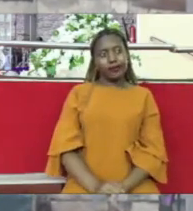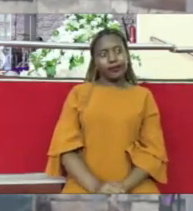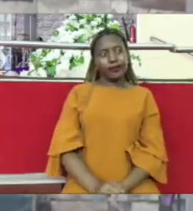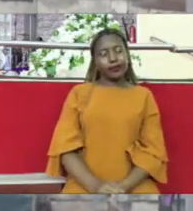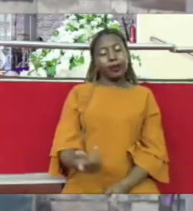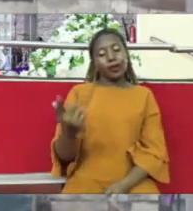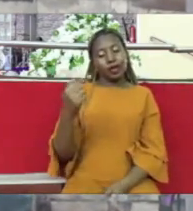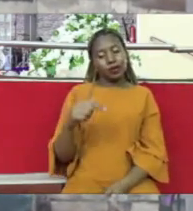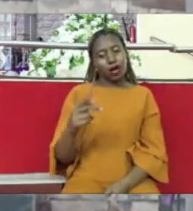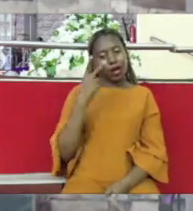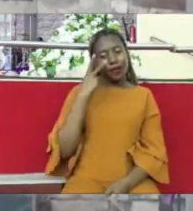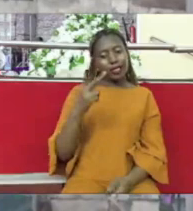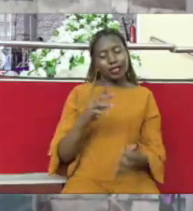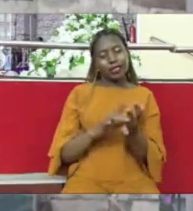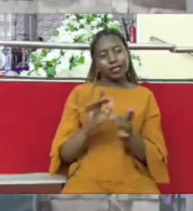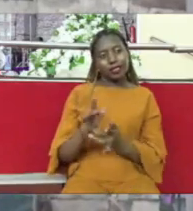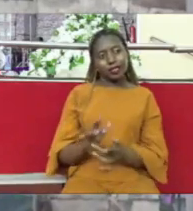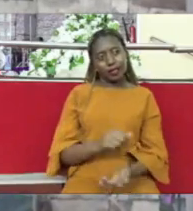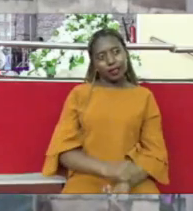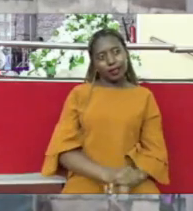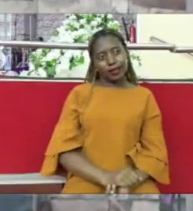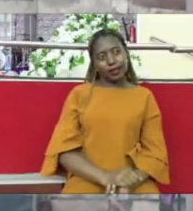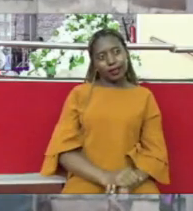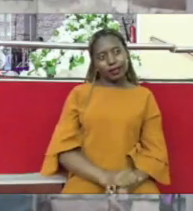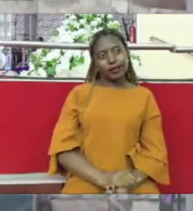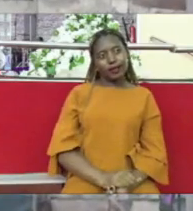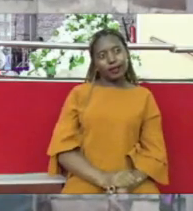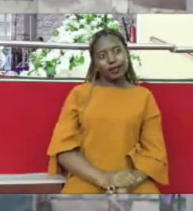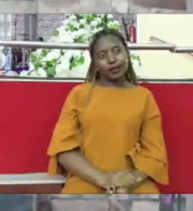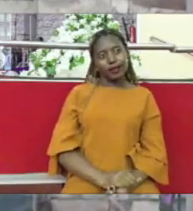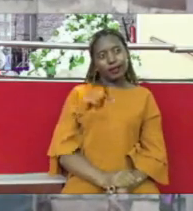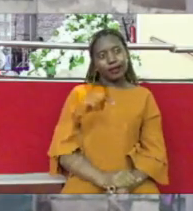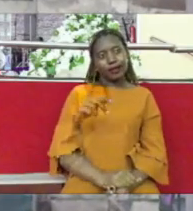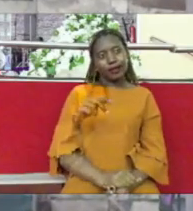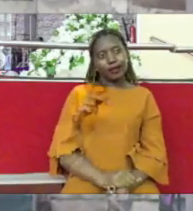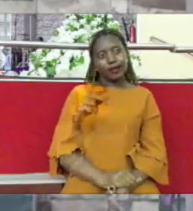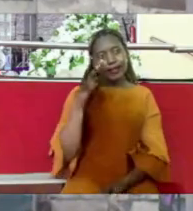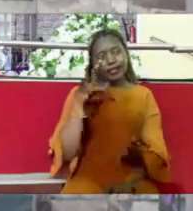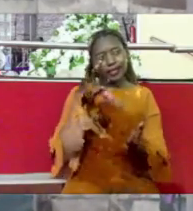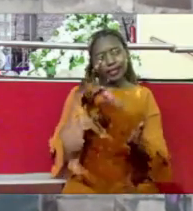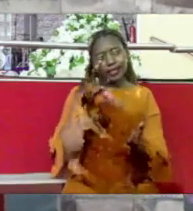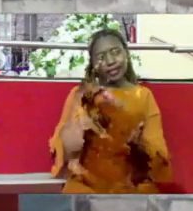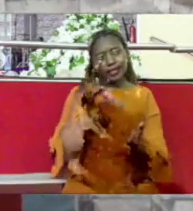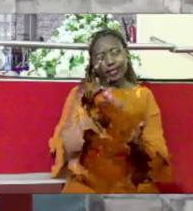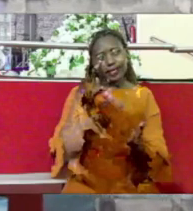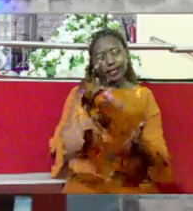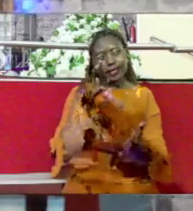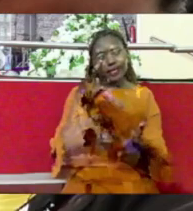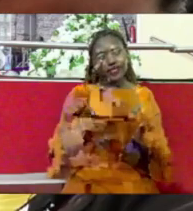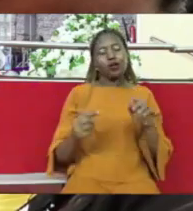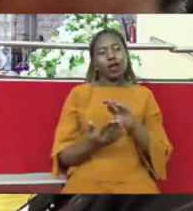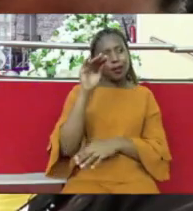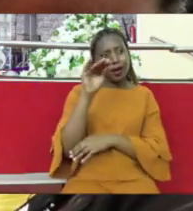Come and see a man. Njooni muone mwanamume. Come and see a man. Njooni muone mwanamume. This morning I'm telling somebody,